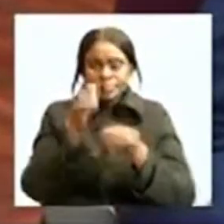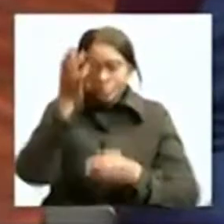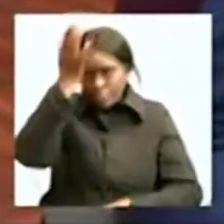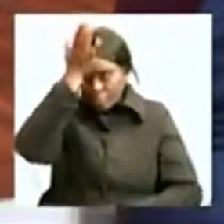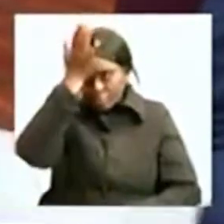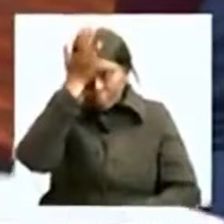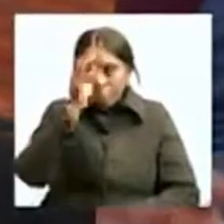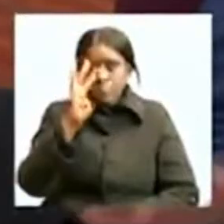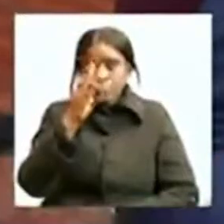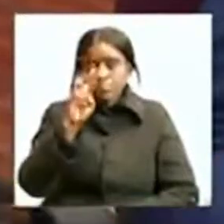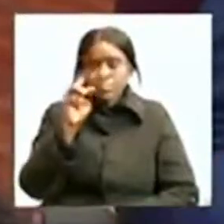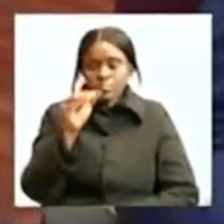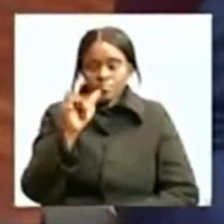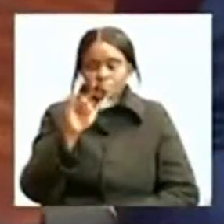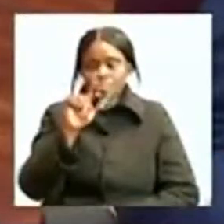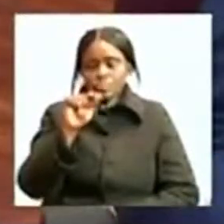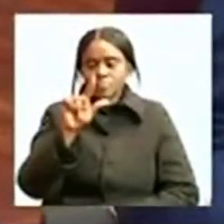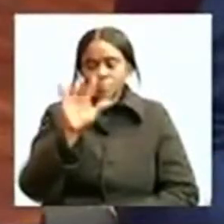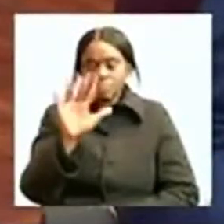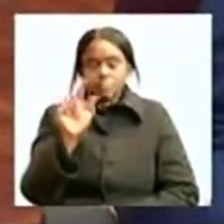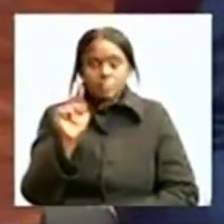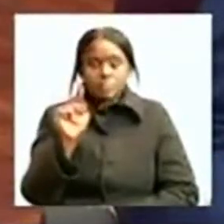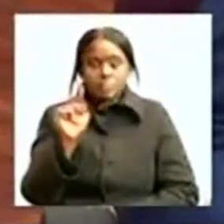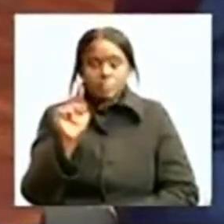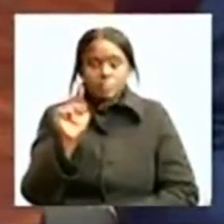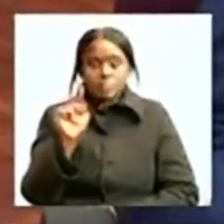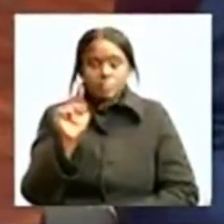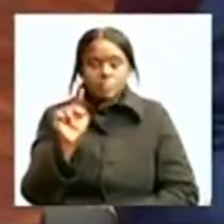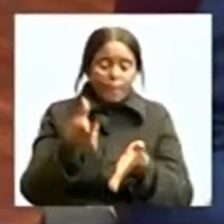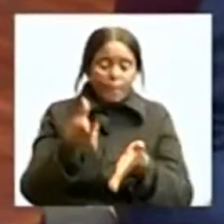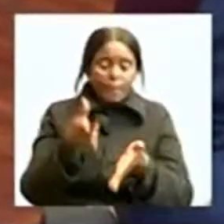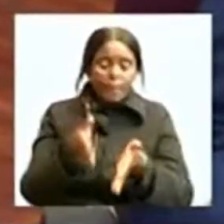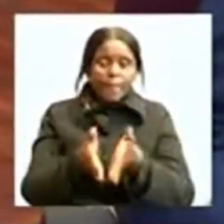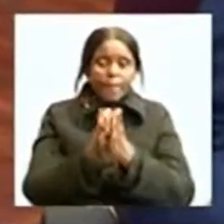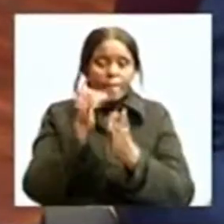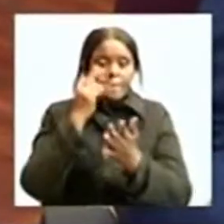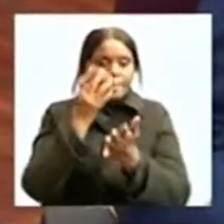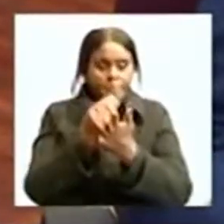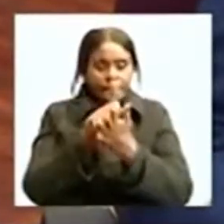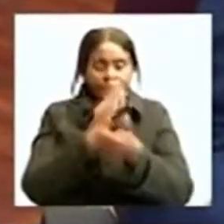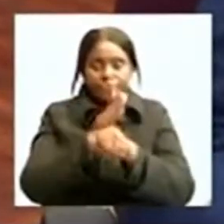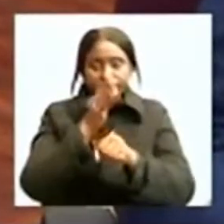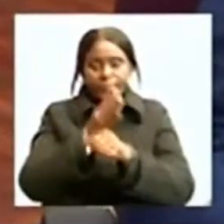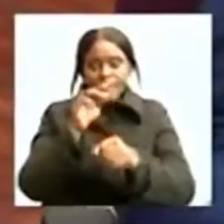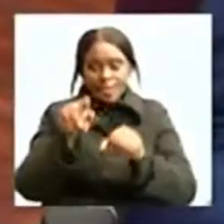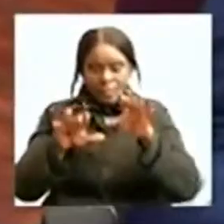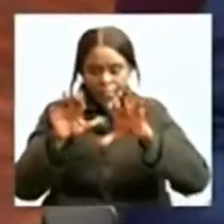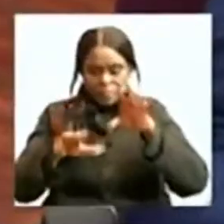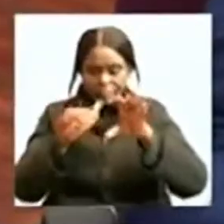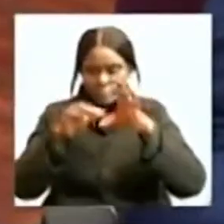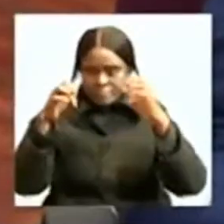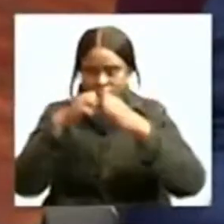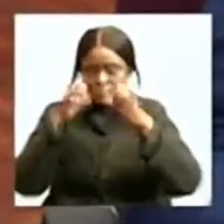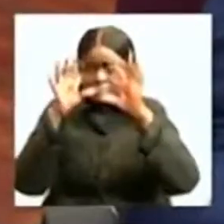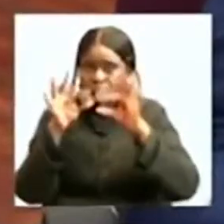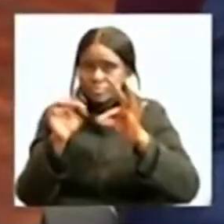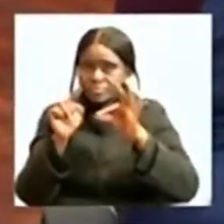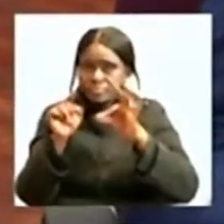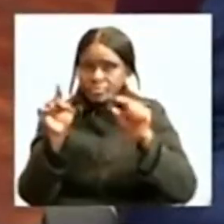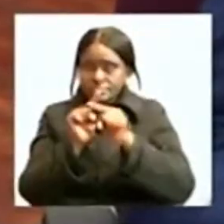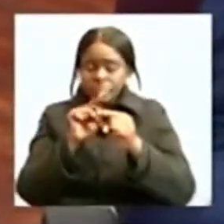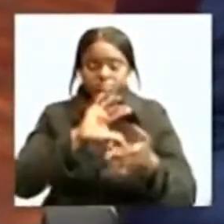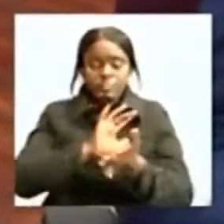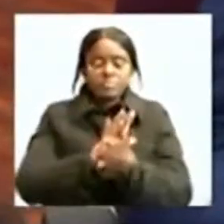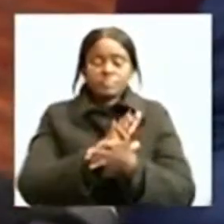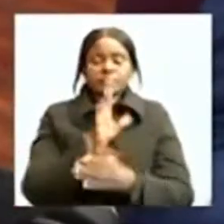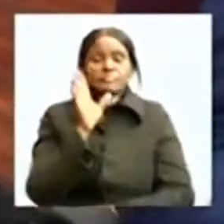dated 4th May 2025 only request funds once the balances in their bank accounts are